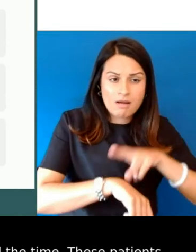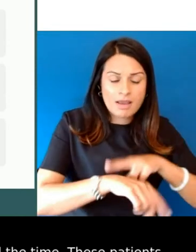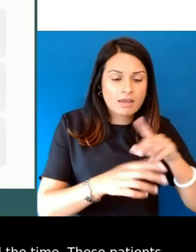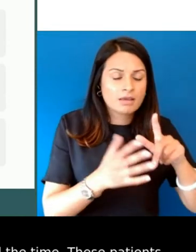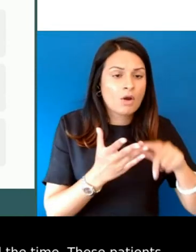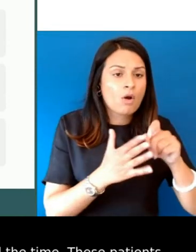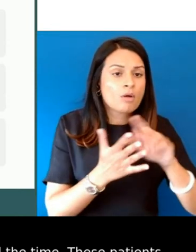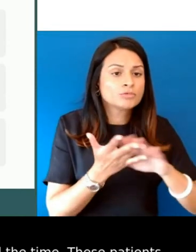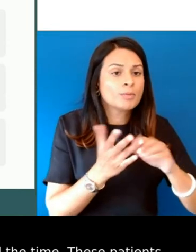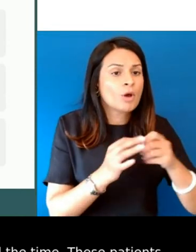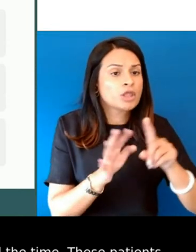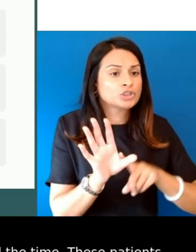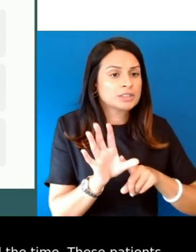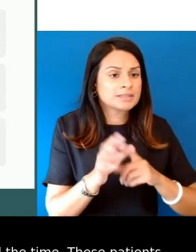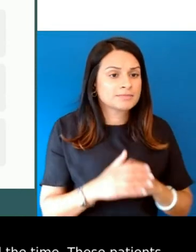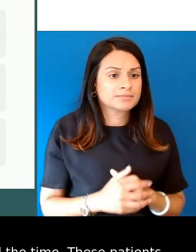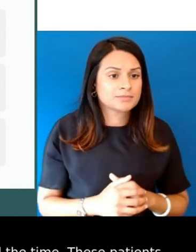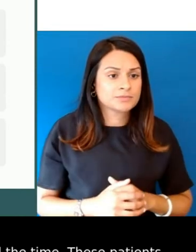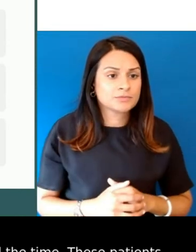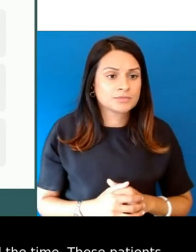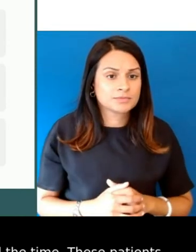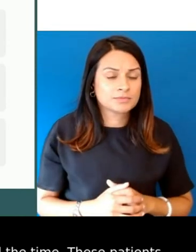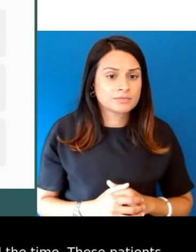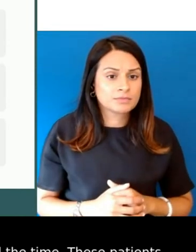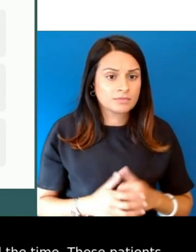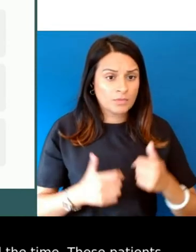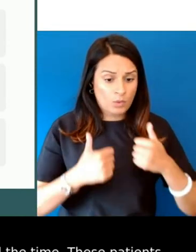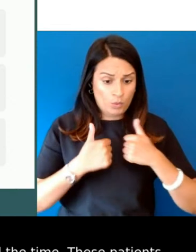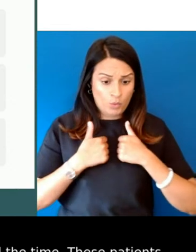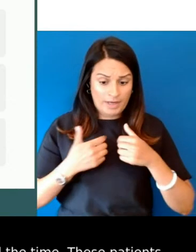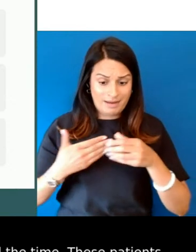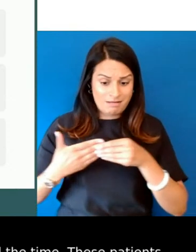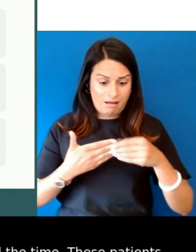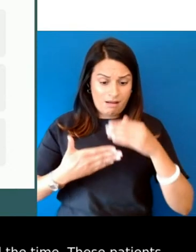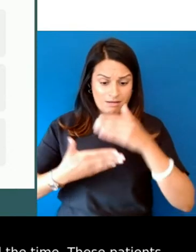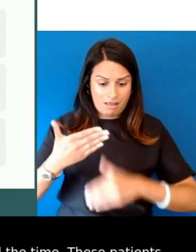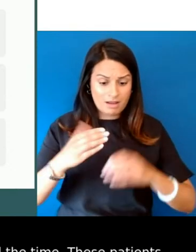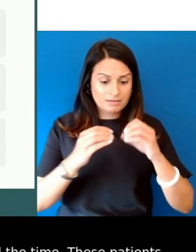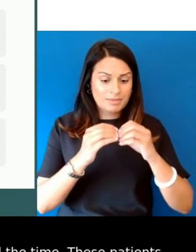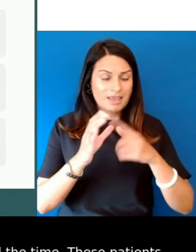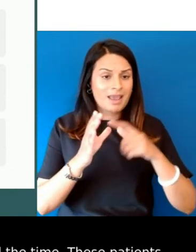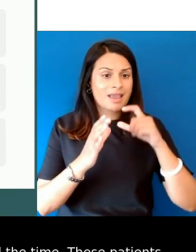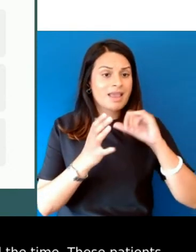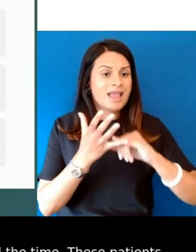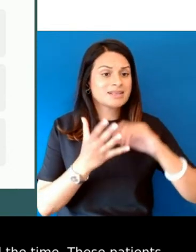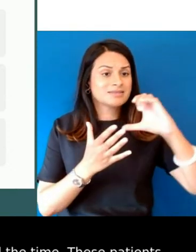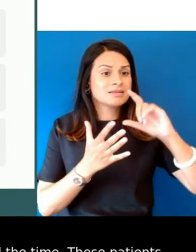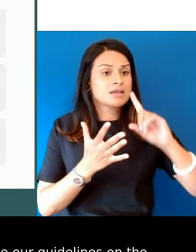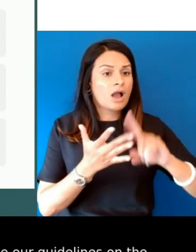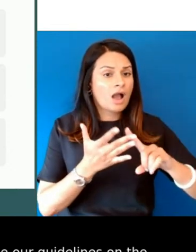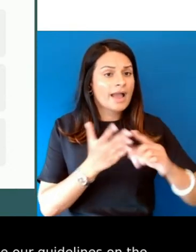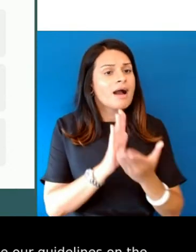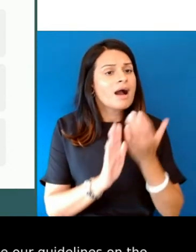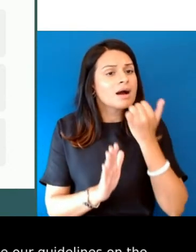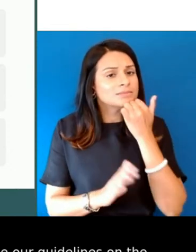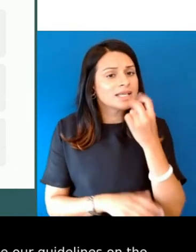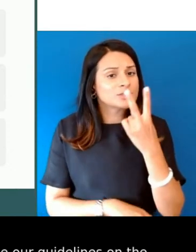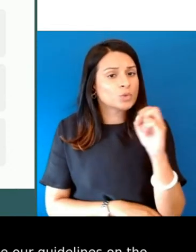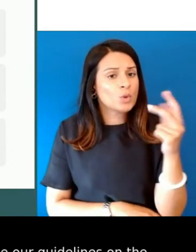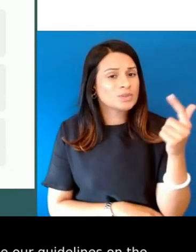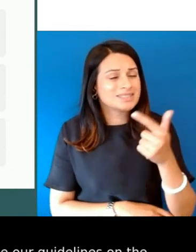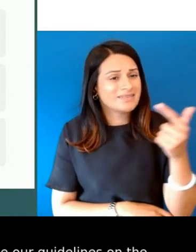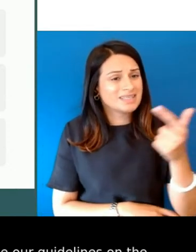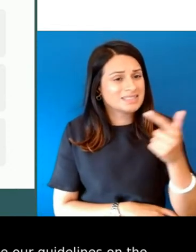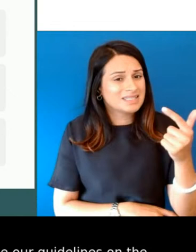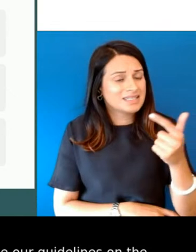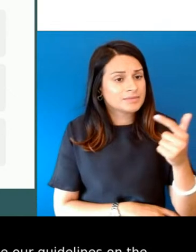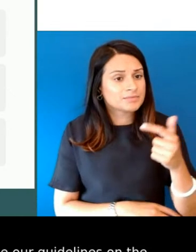um we base our guidelines on the bsaci rhinitis guidelines that were last updated in 2017 but also on